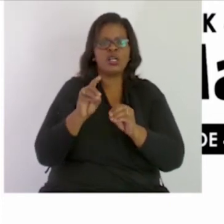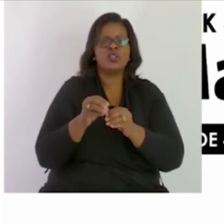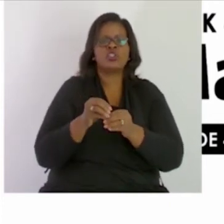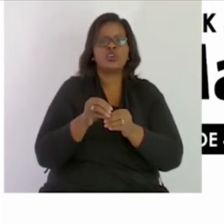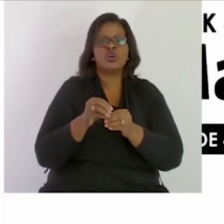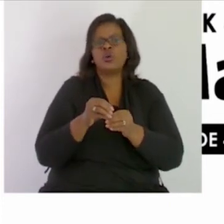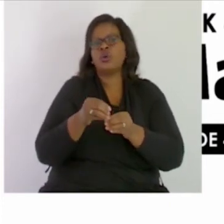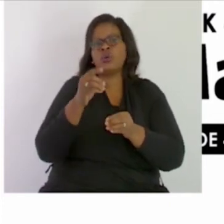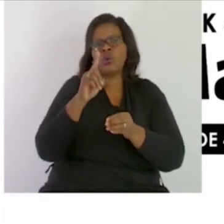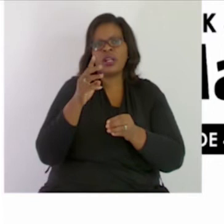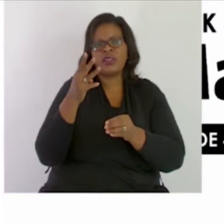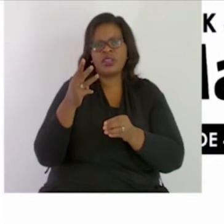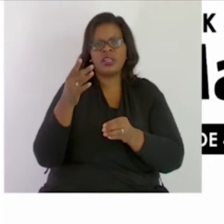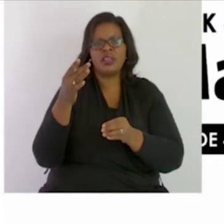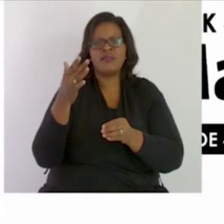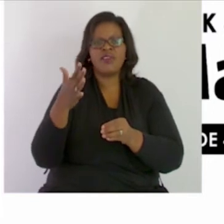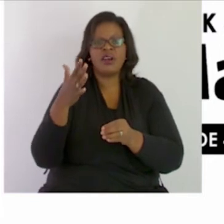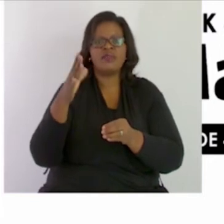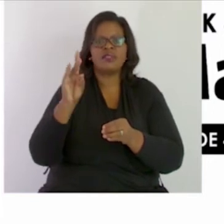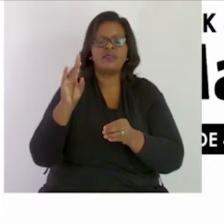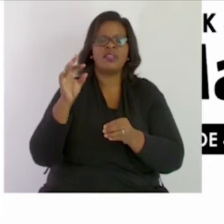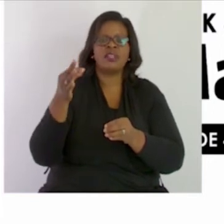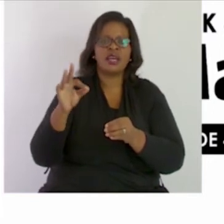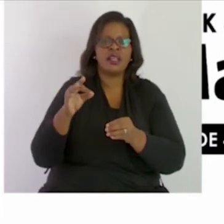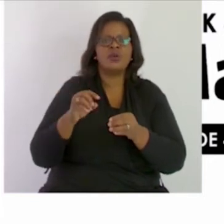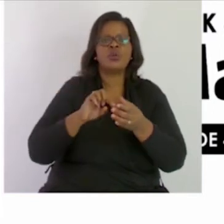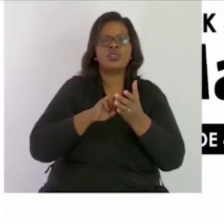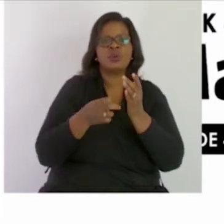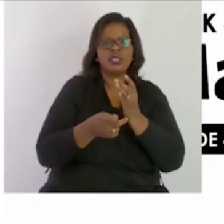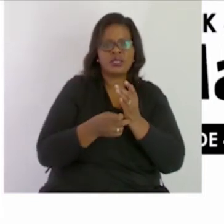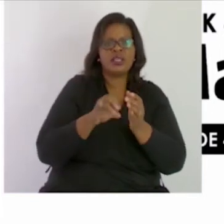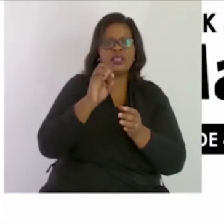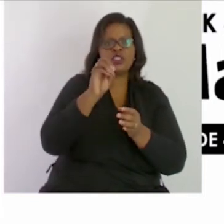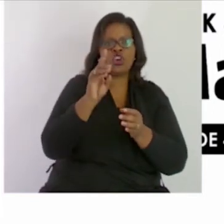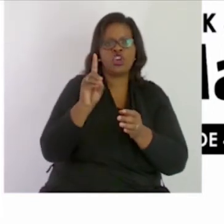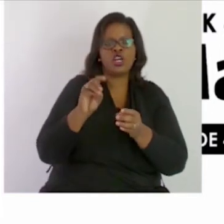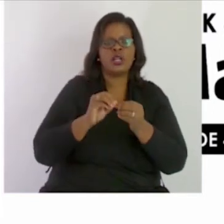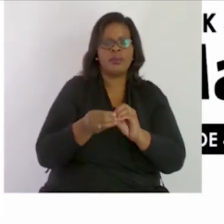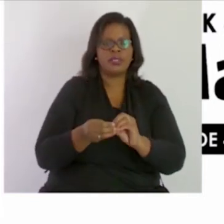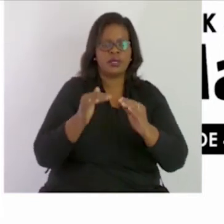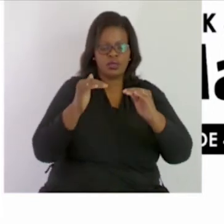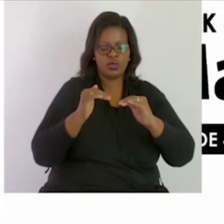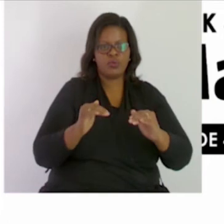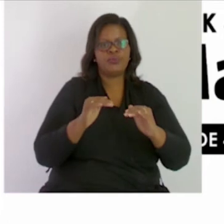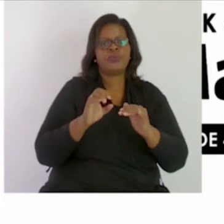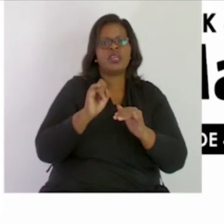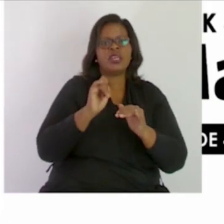The second examples given are even numbers. The first one is 6,